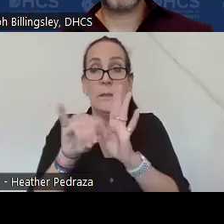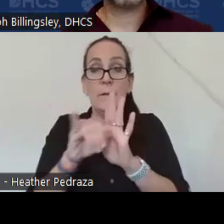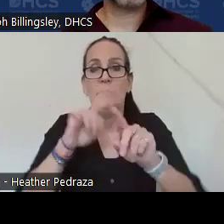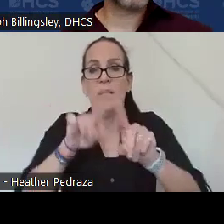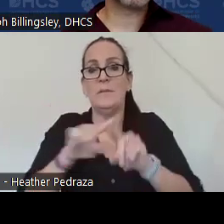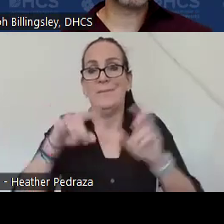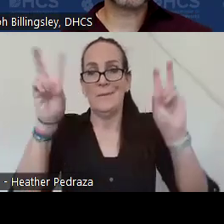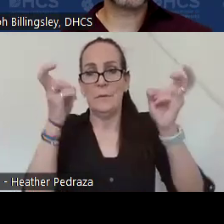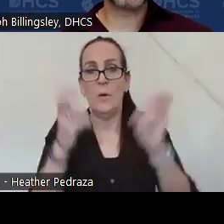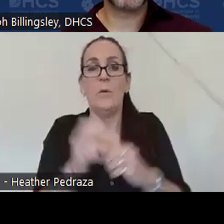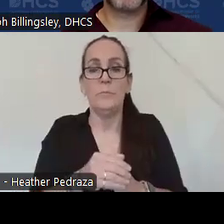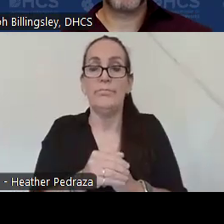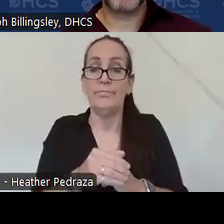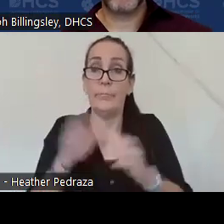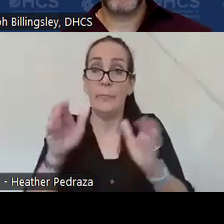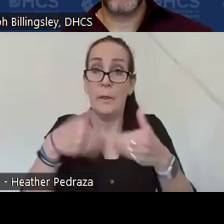Next slide.